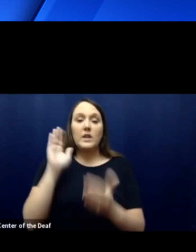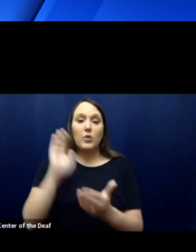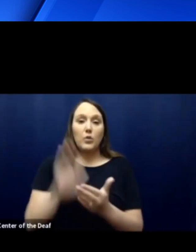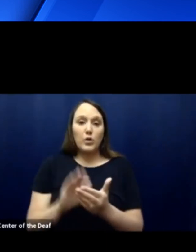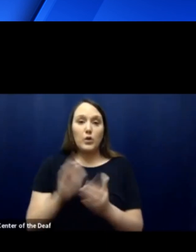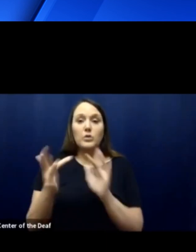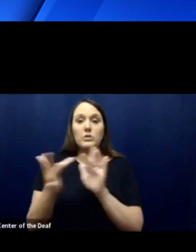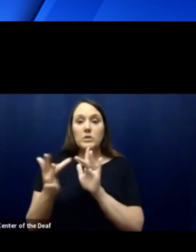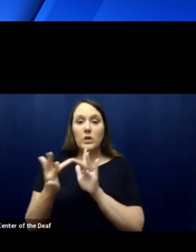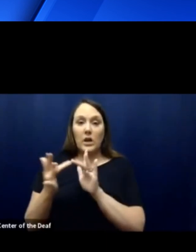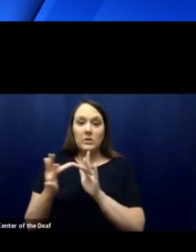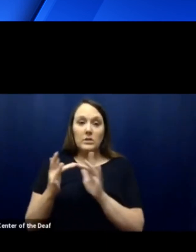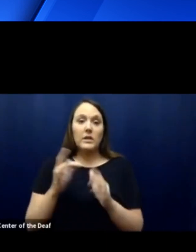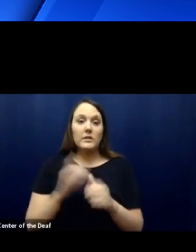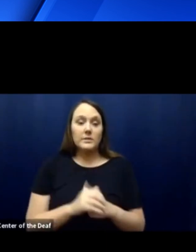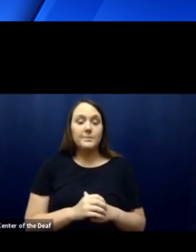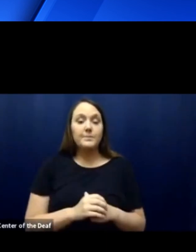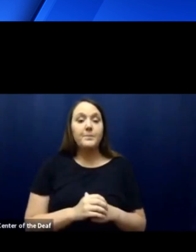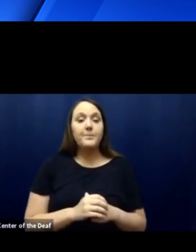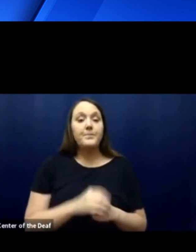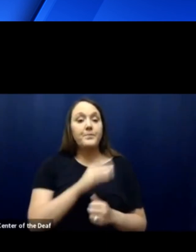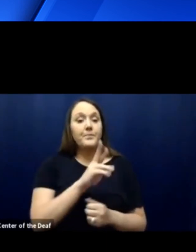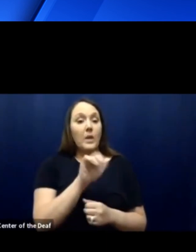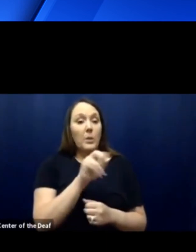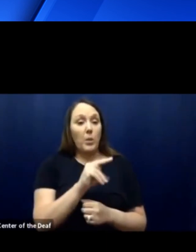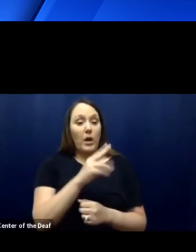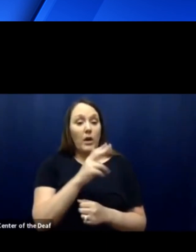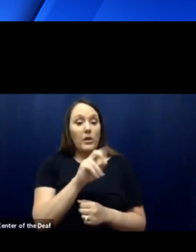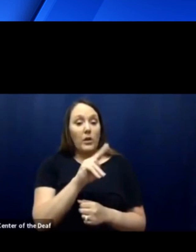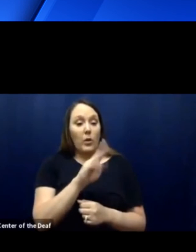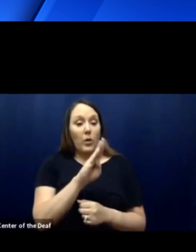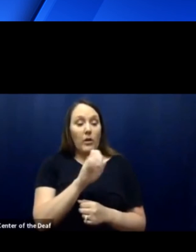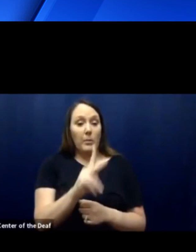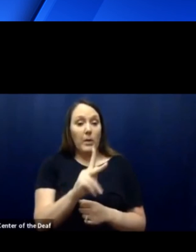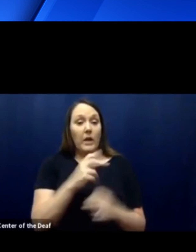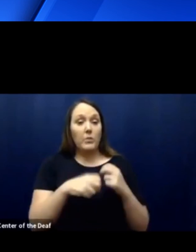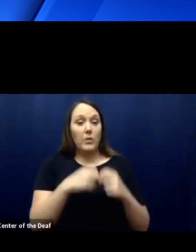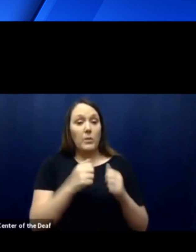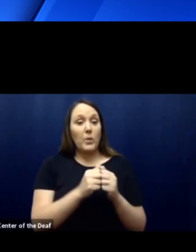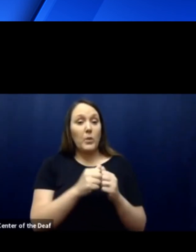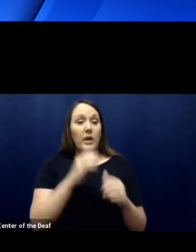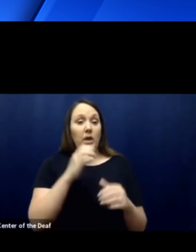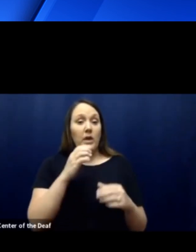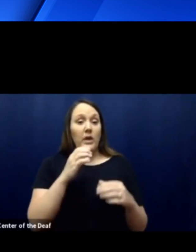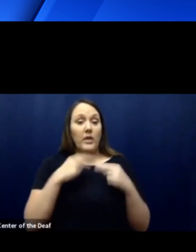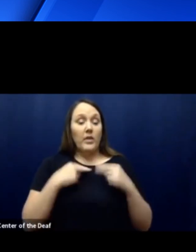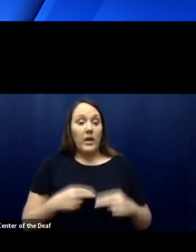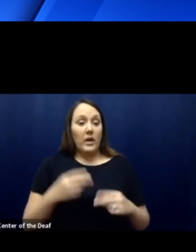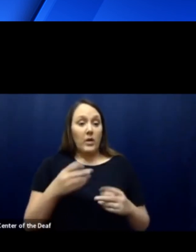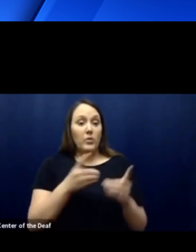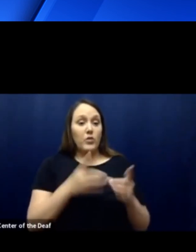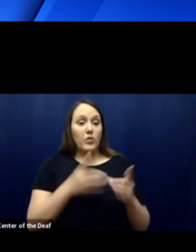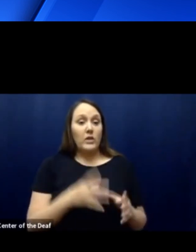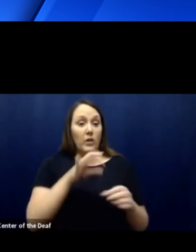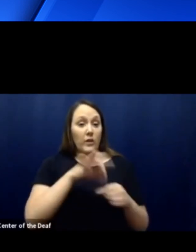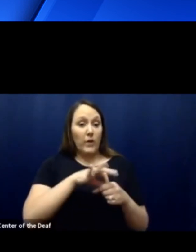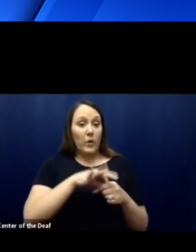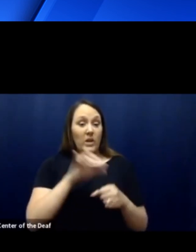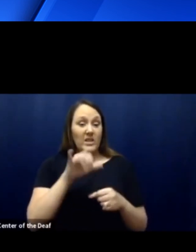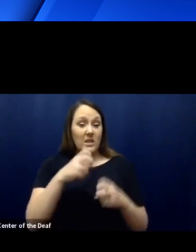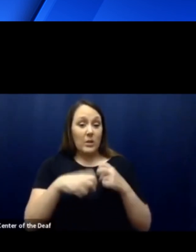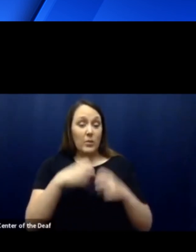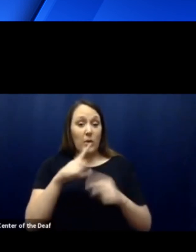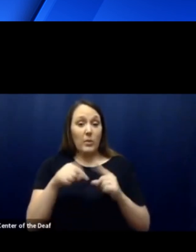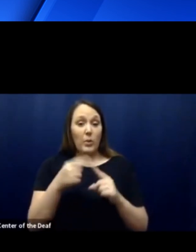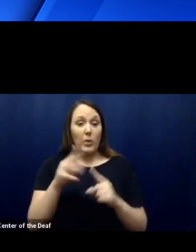has. From Brian Hornback, on the issue of the health director voting in Board of Health meetings, is it problematic when the